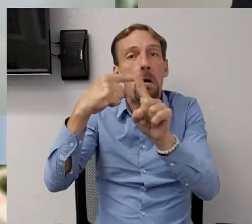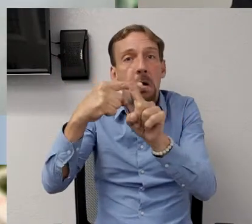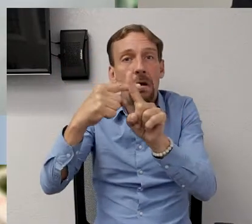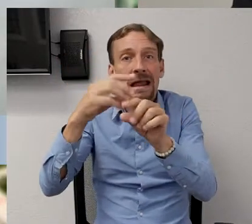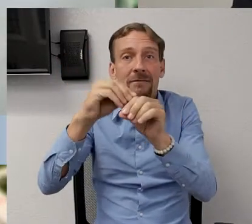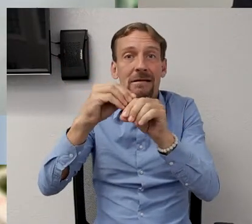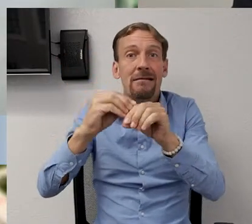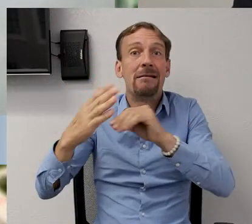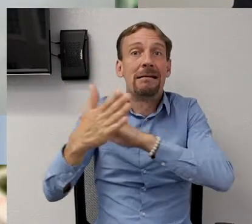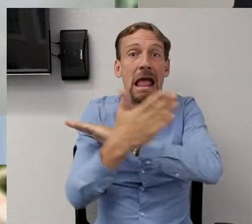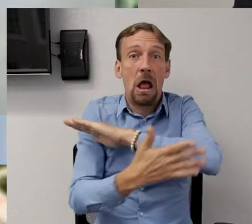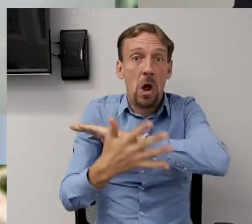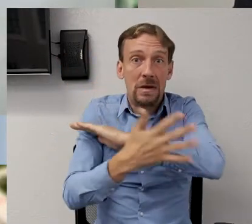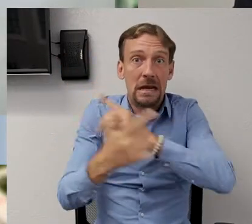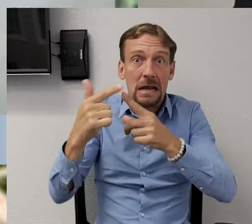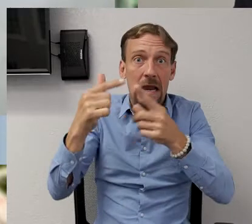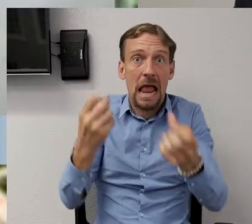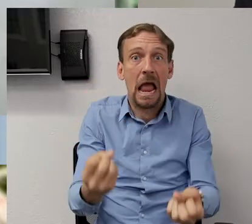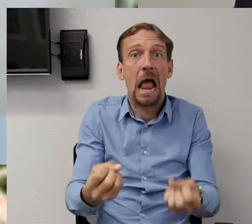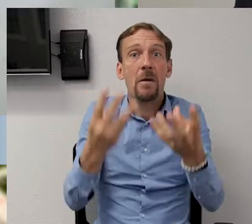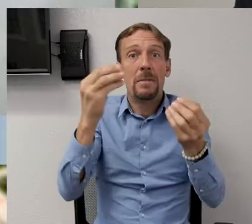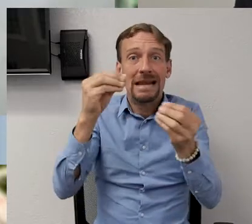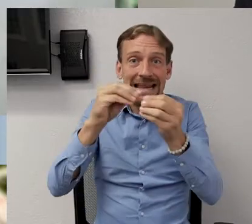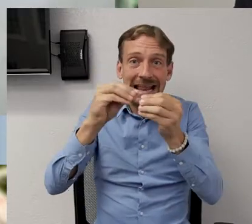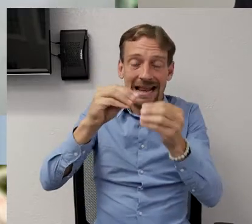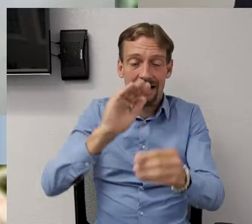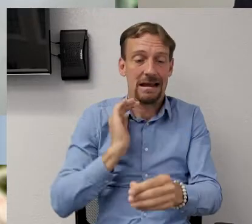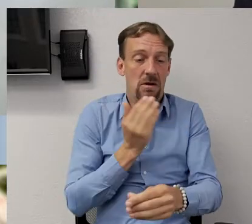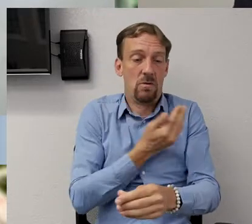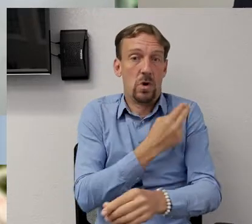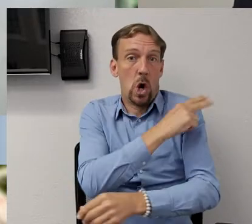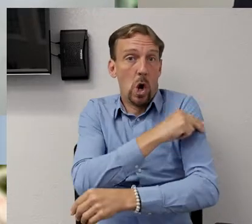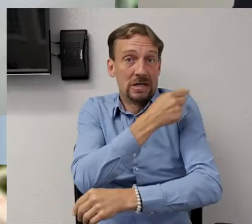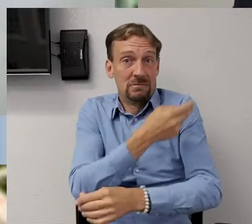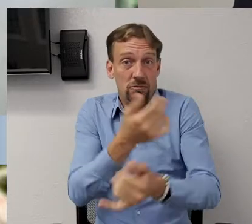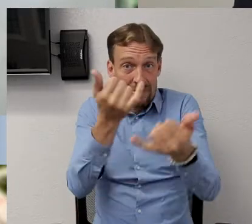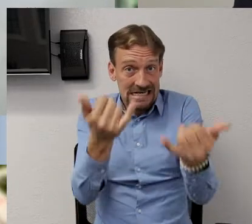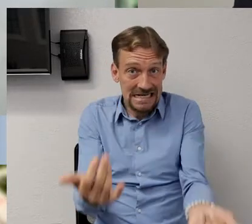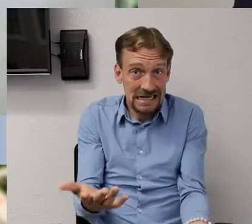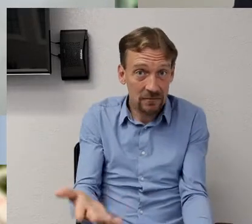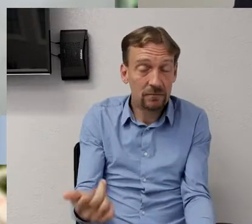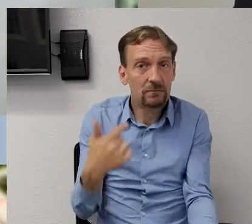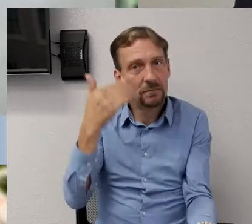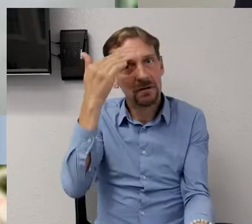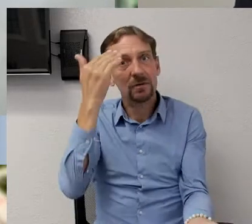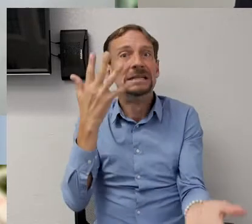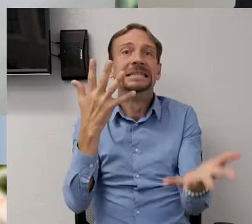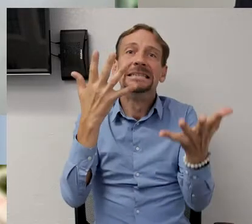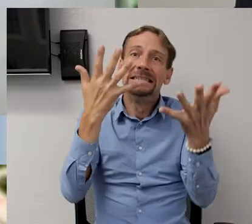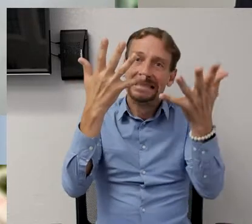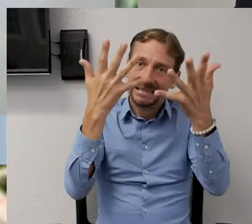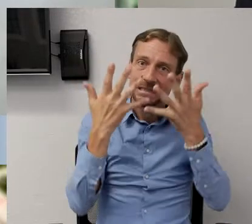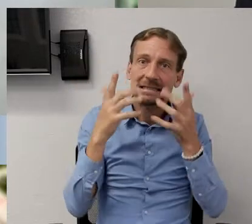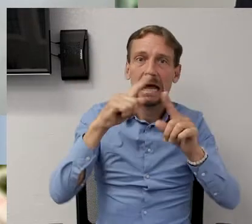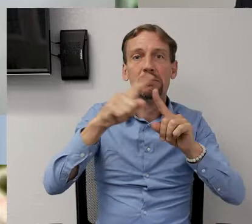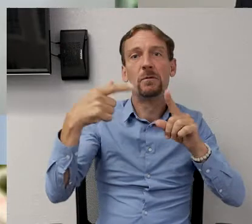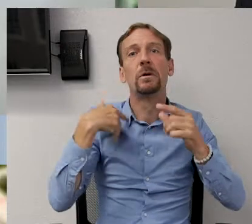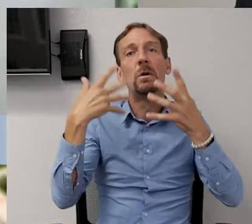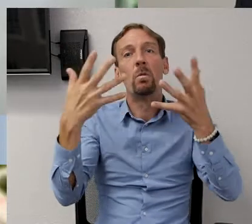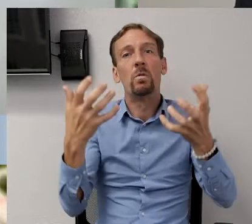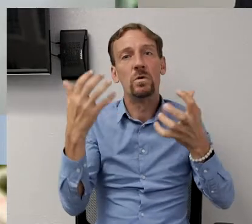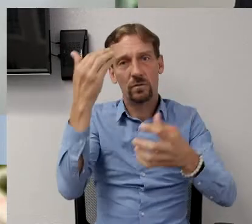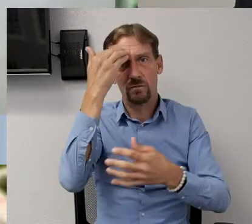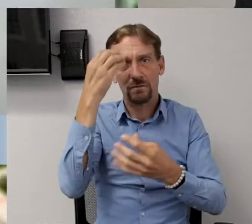in the county? How many positive do we have in our facility? It's sad, but we always just want to keep up with how